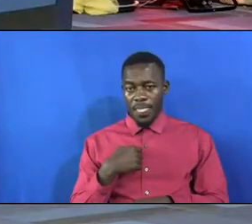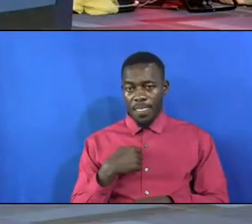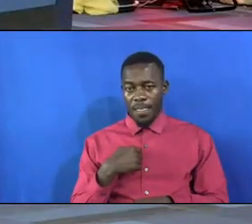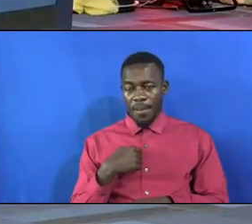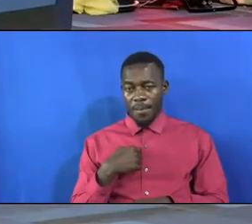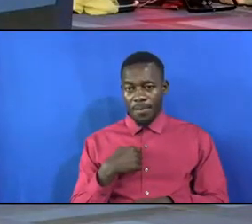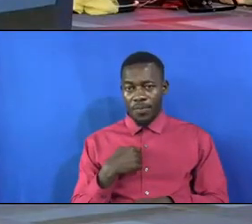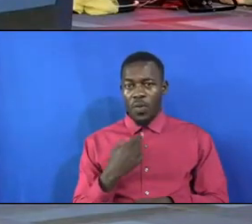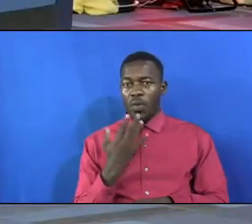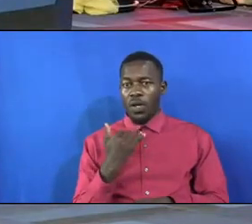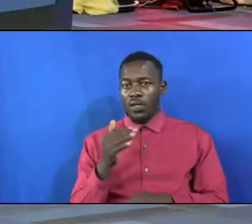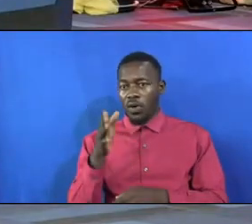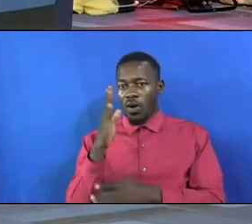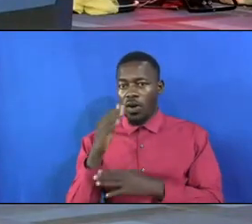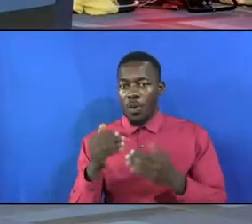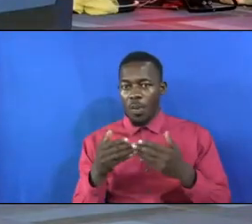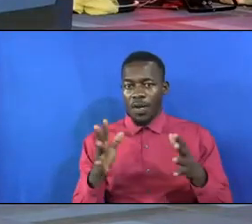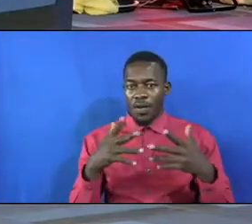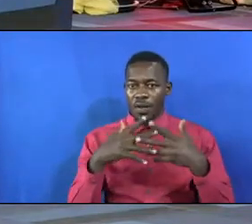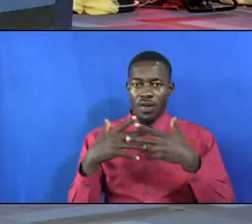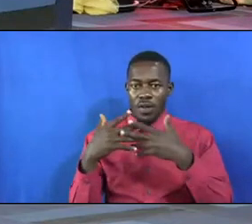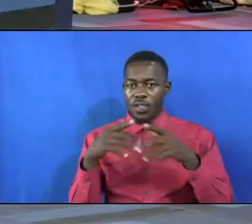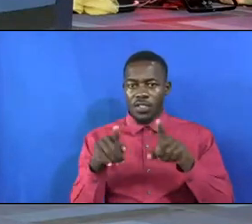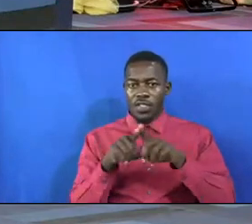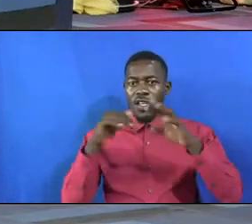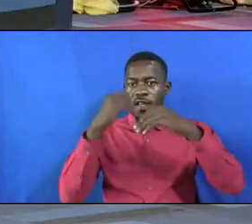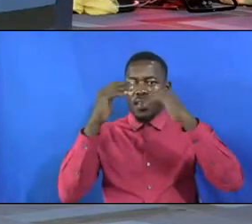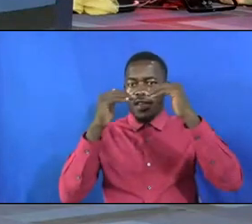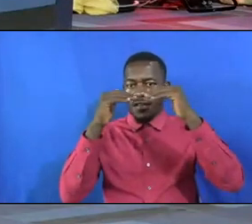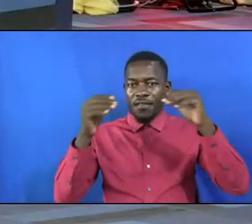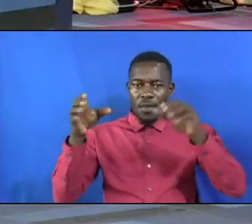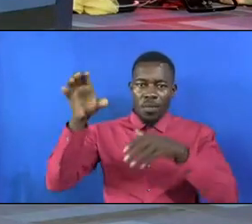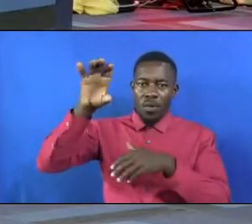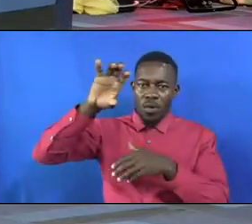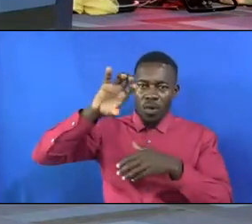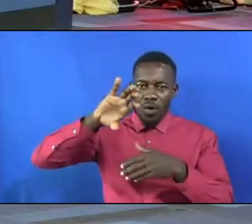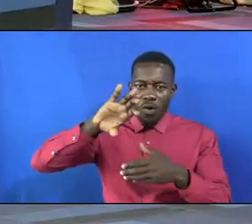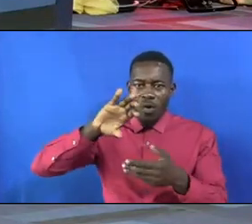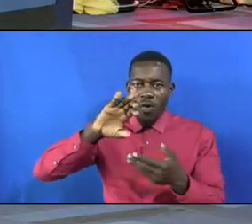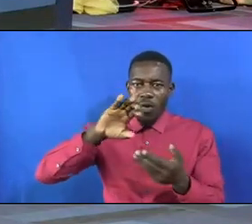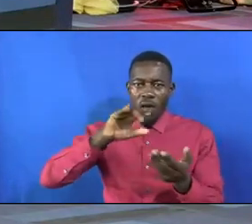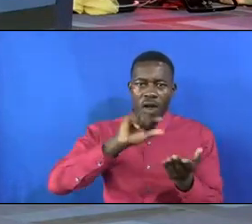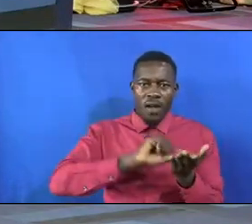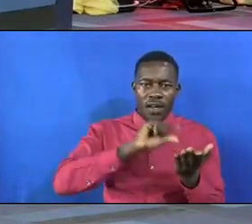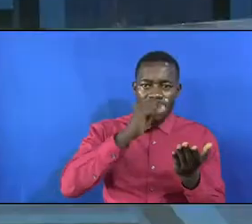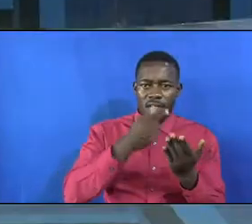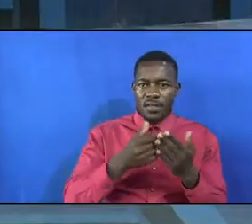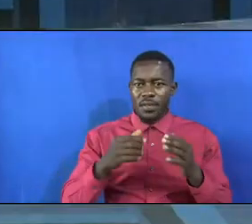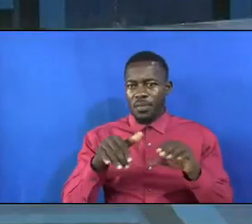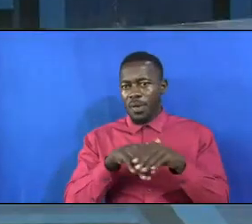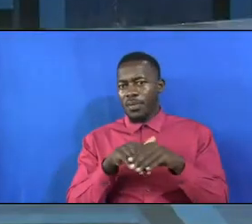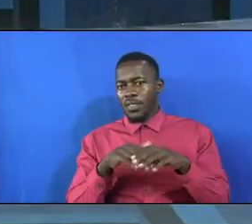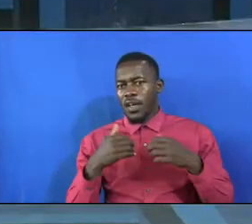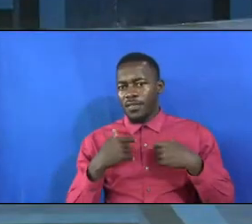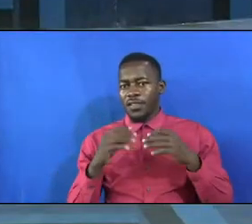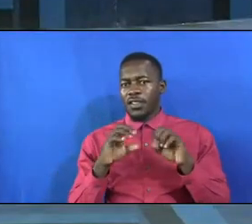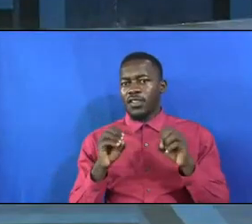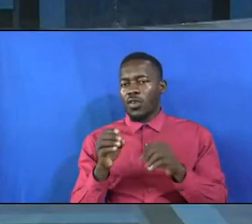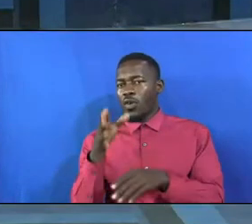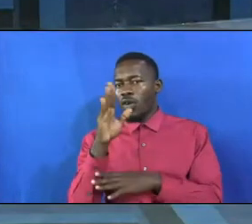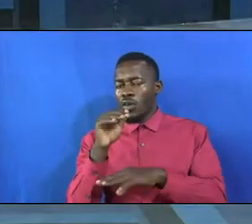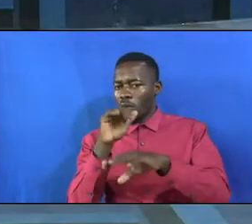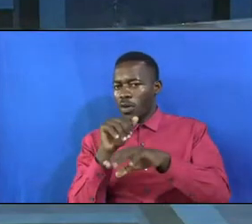want God to open the doors and the gates of heaven and pour grains for those who do not have? God is calling you and me